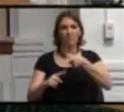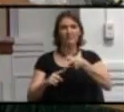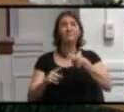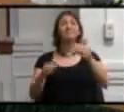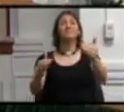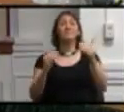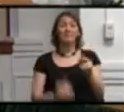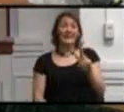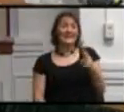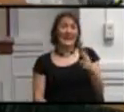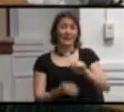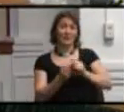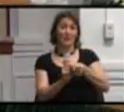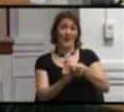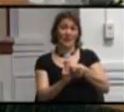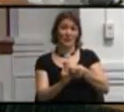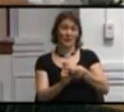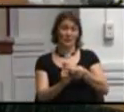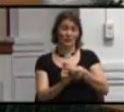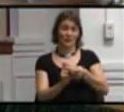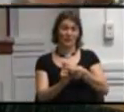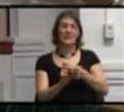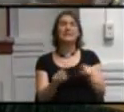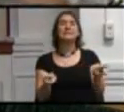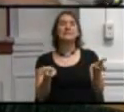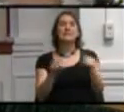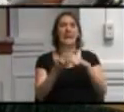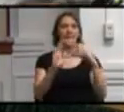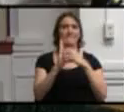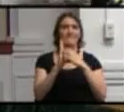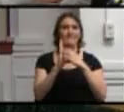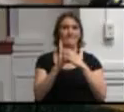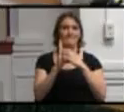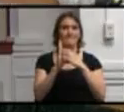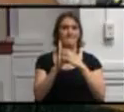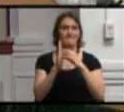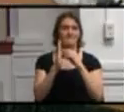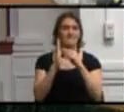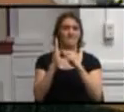then, secondly, in that same